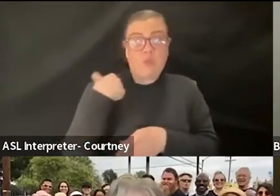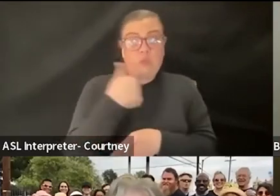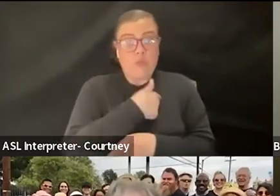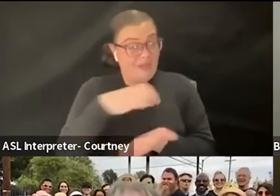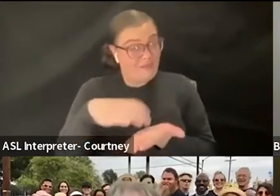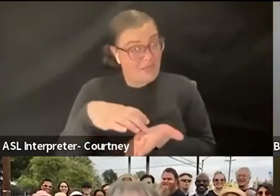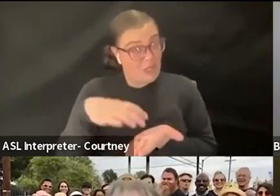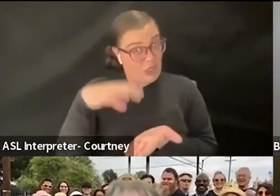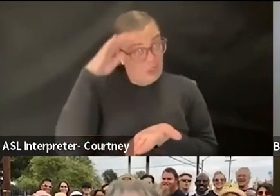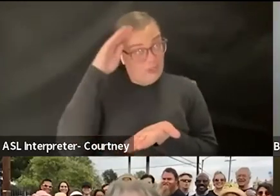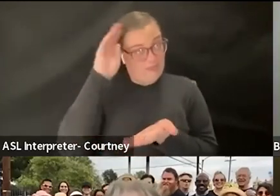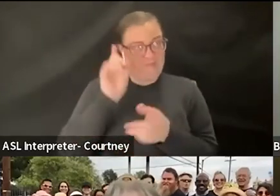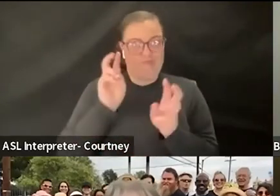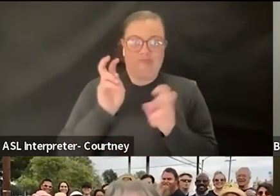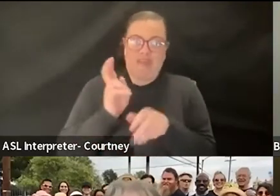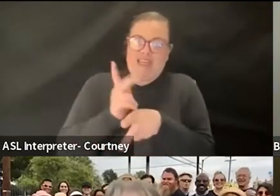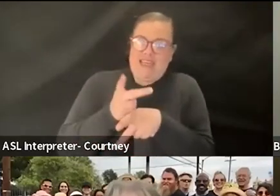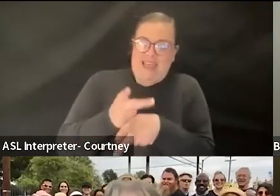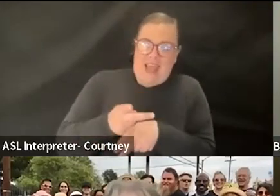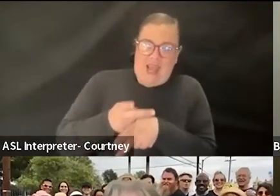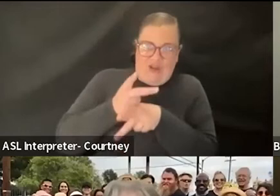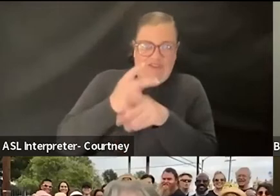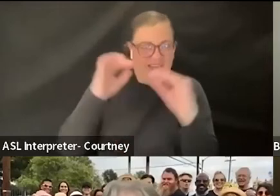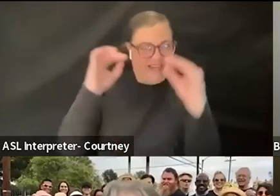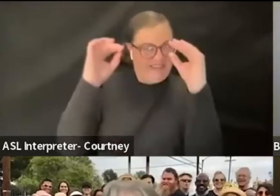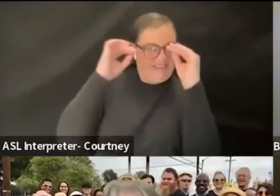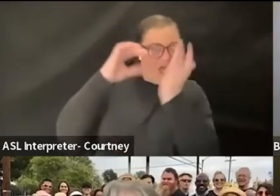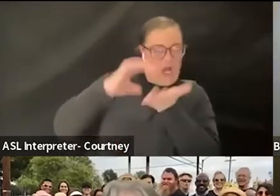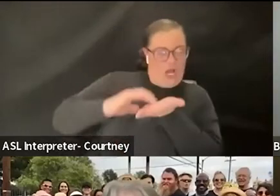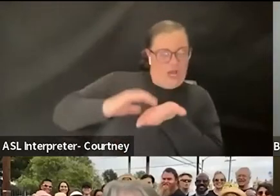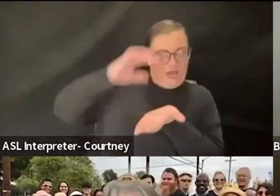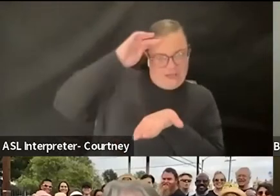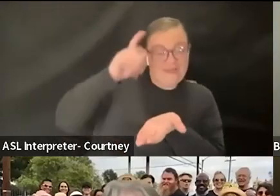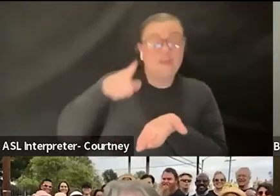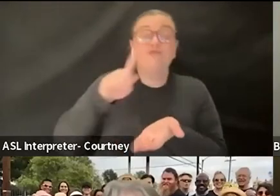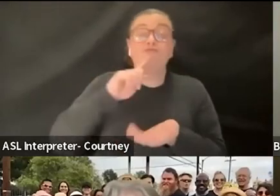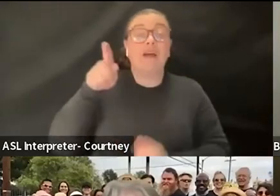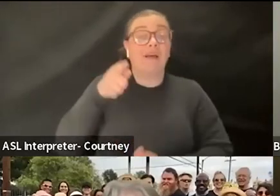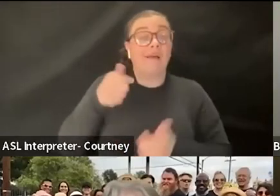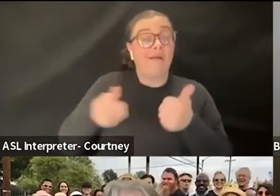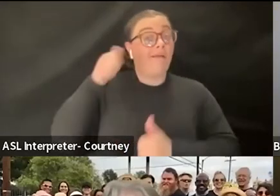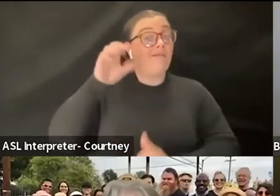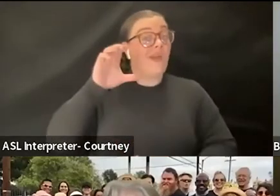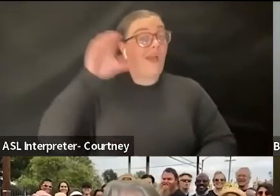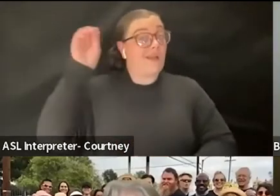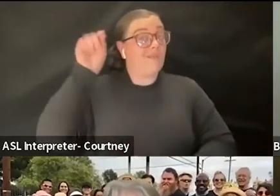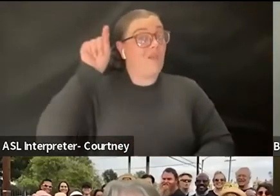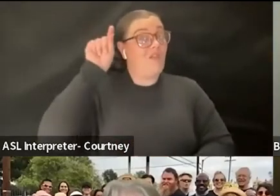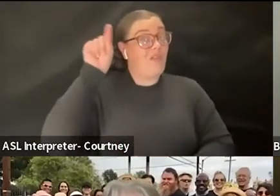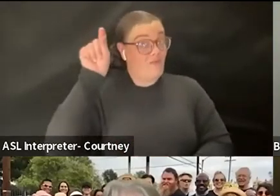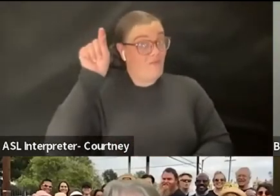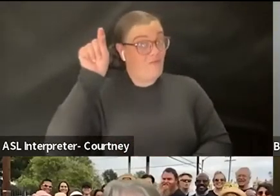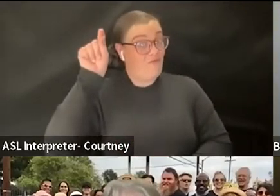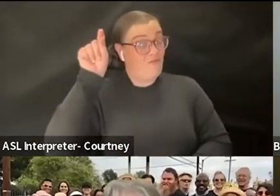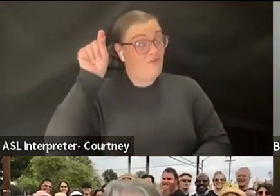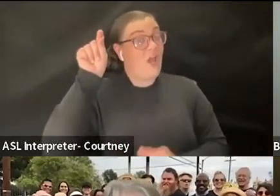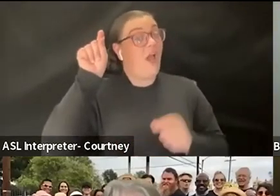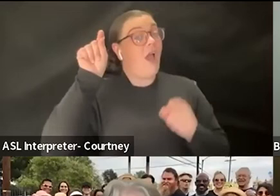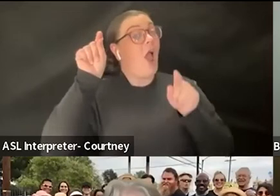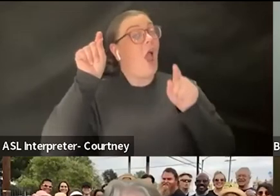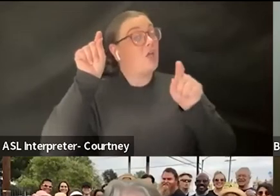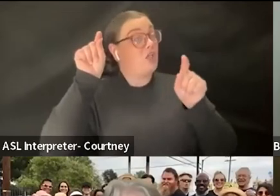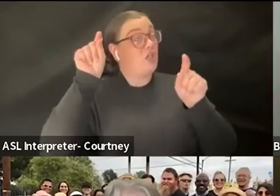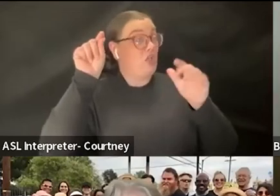song says, that the companies are here and you are the ant upon whose back